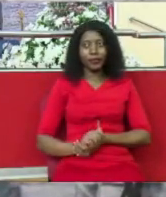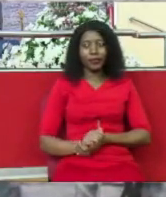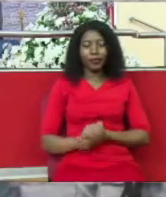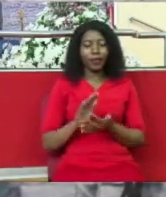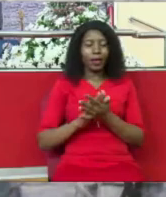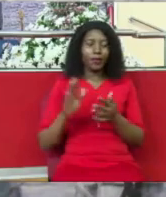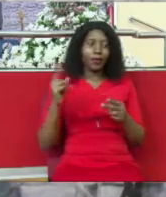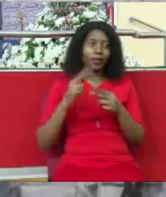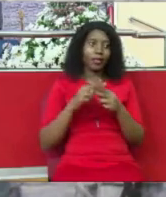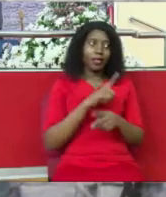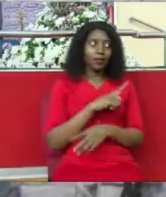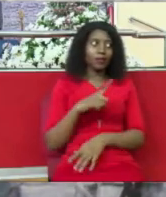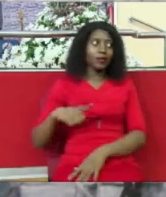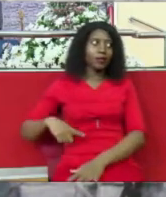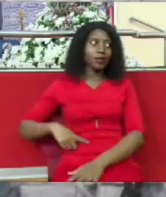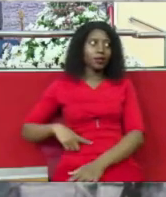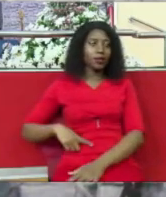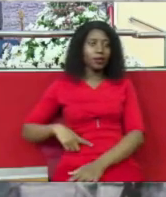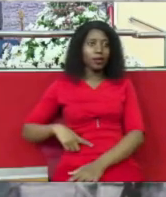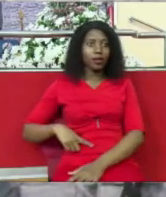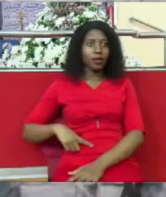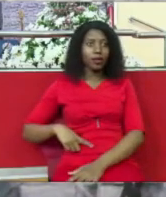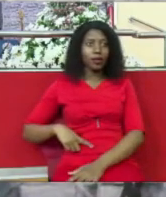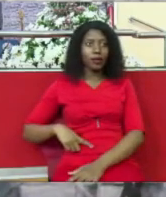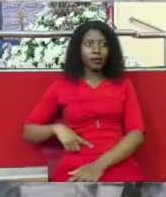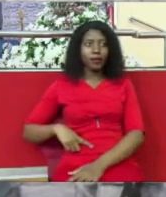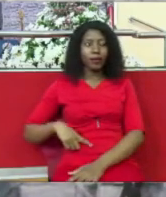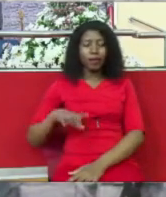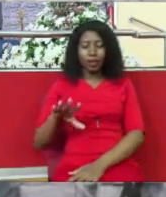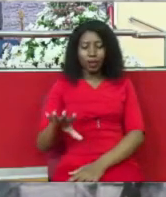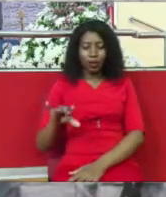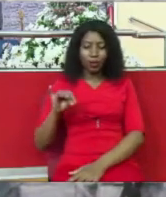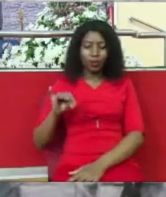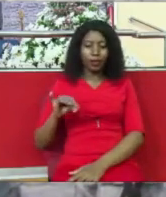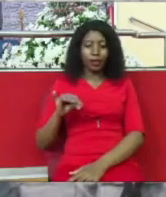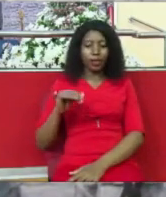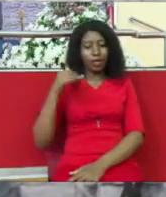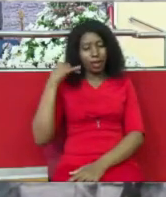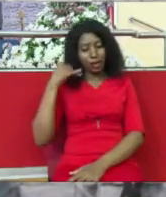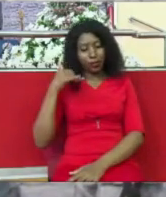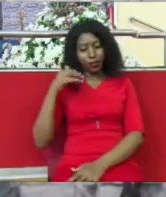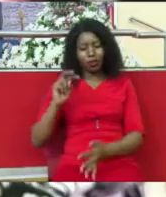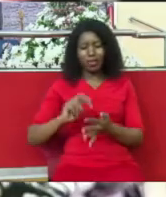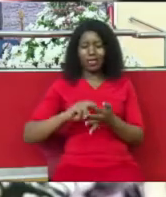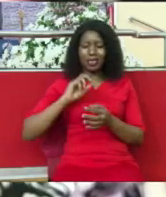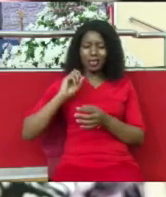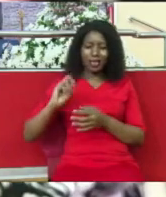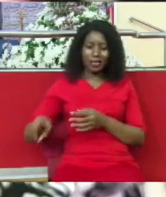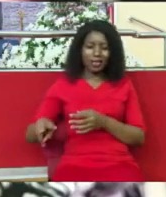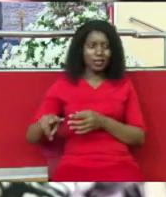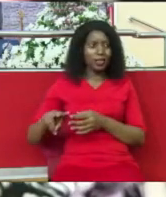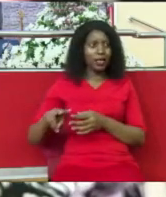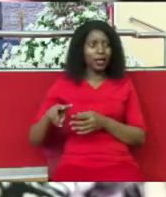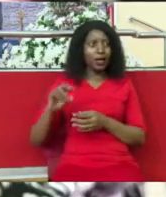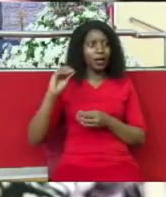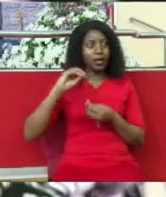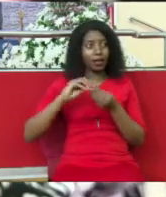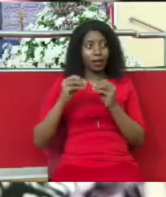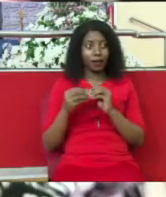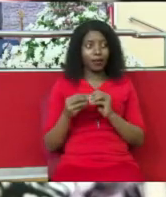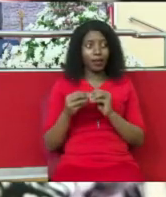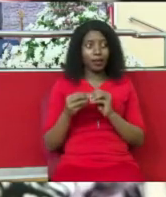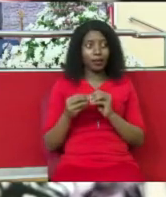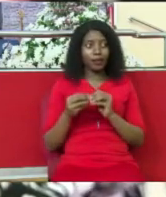Praise the name of the Lord. Jina la Bwana. Ni uichukue na uifanye nini? You delete. Ukaweze kuondoa.